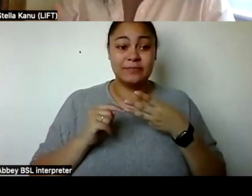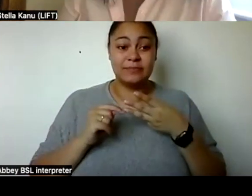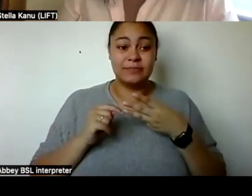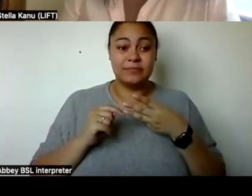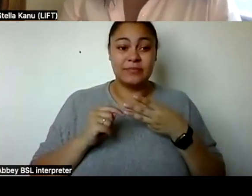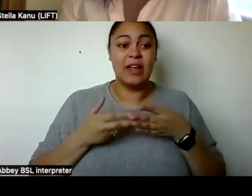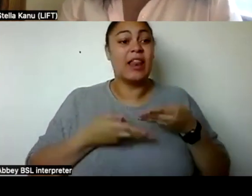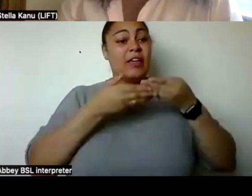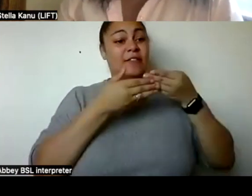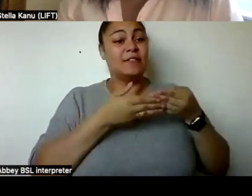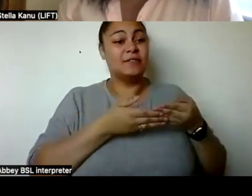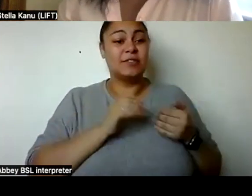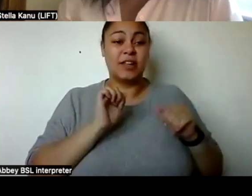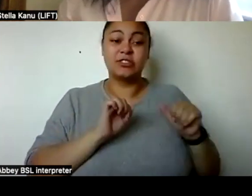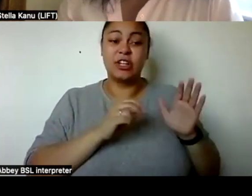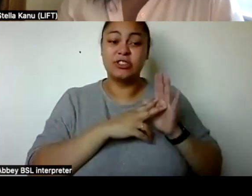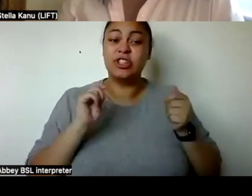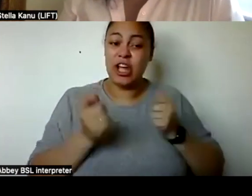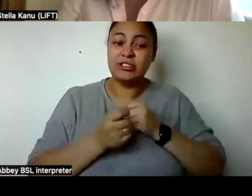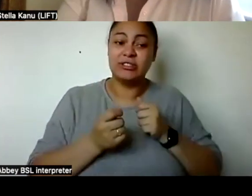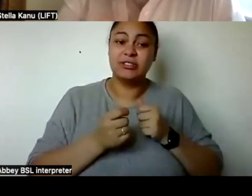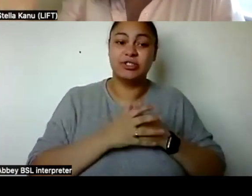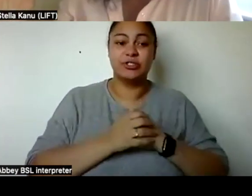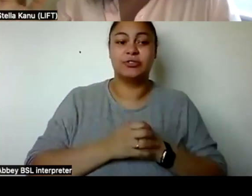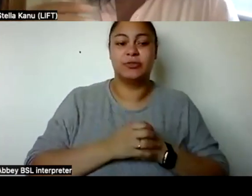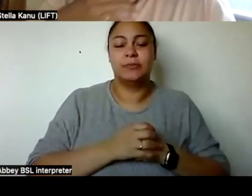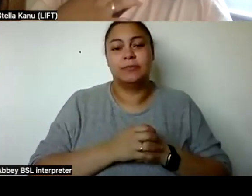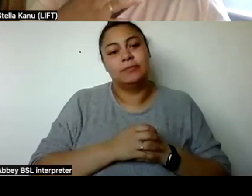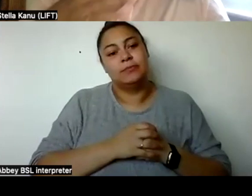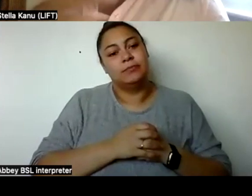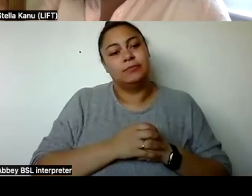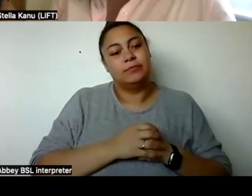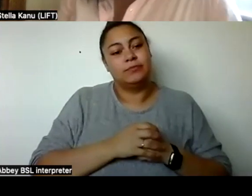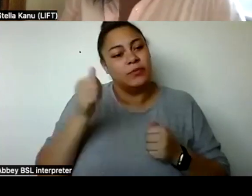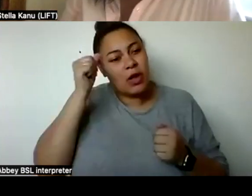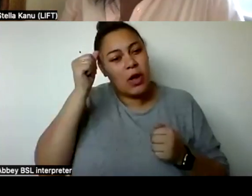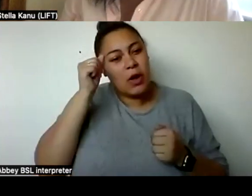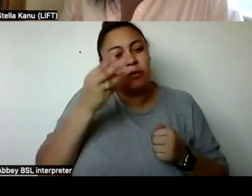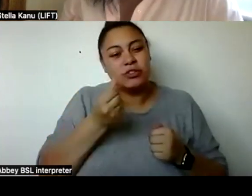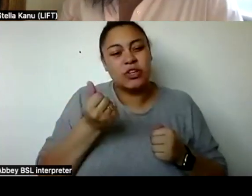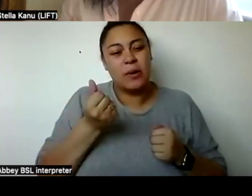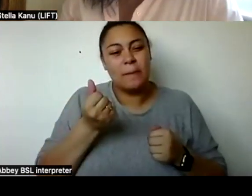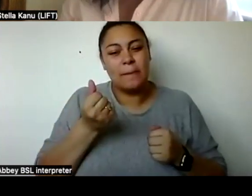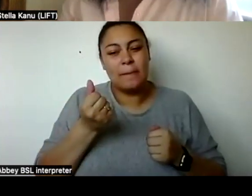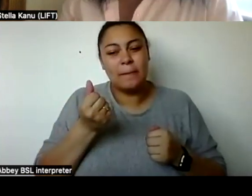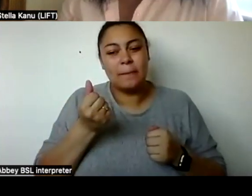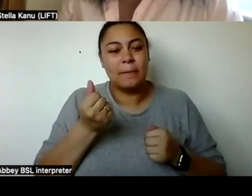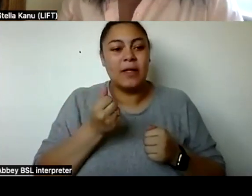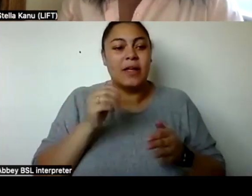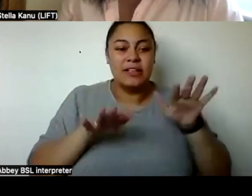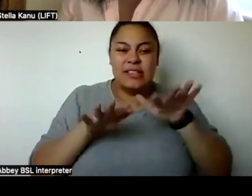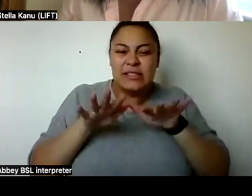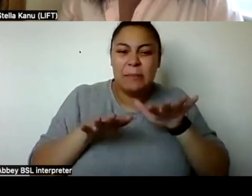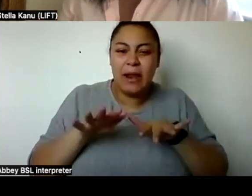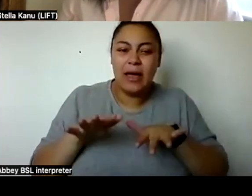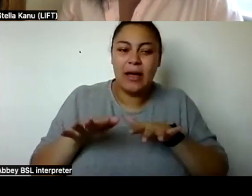of space and arena. And some of them will be familiar with, you know, and similar to other organizations in that there